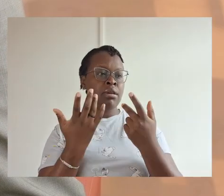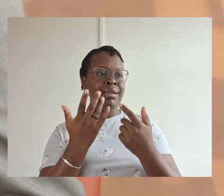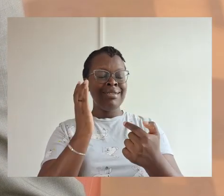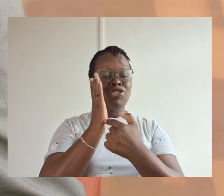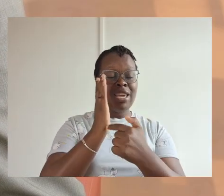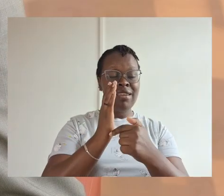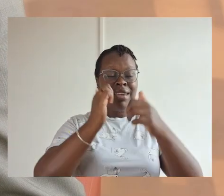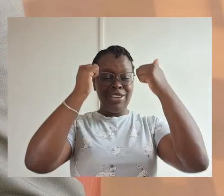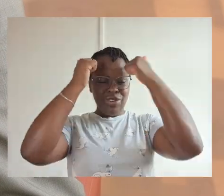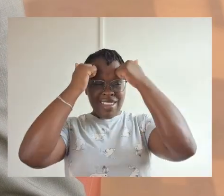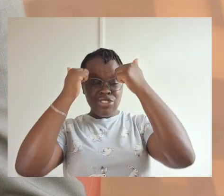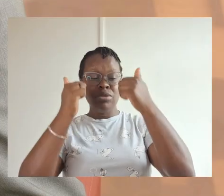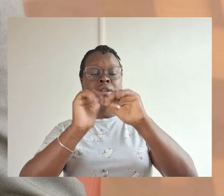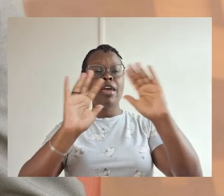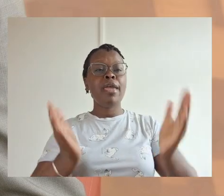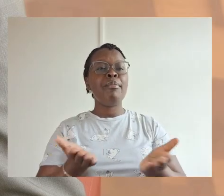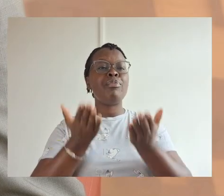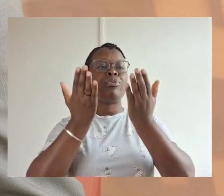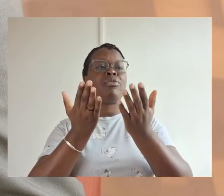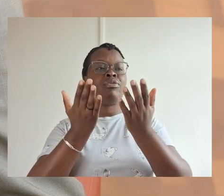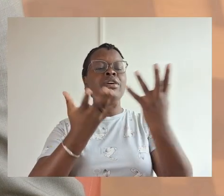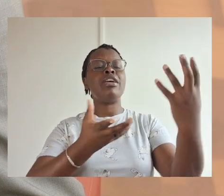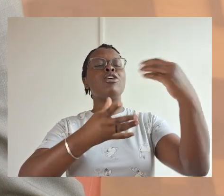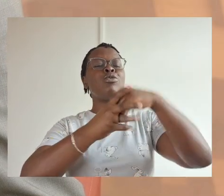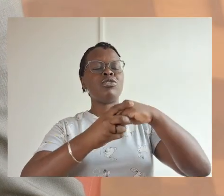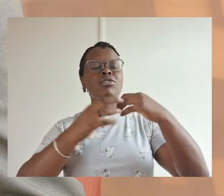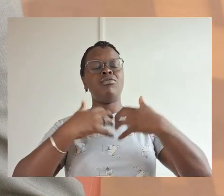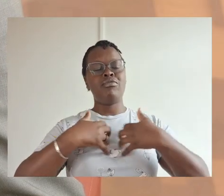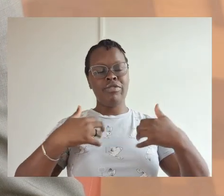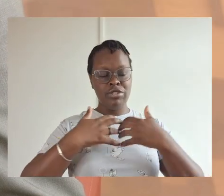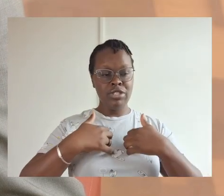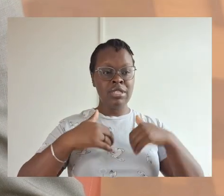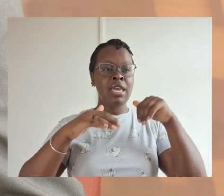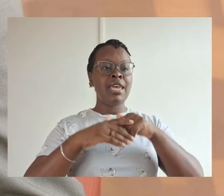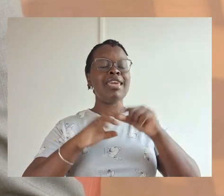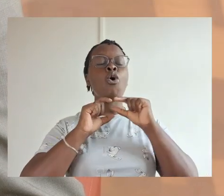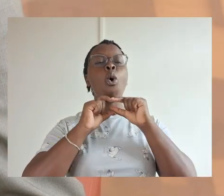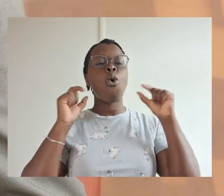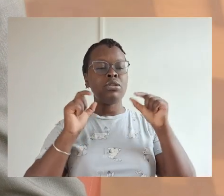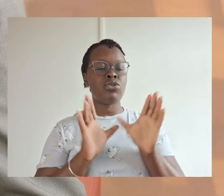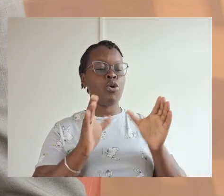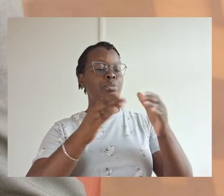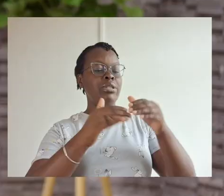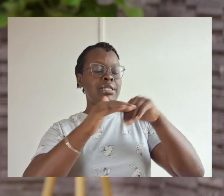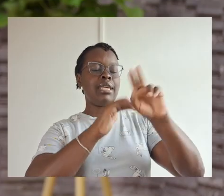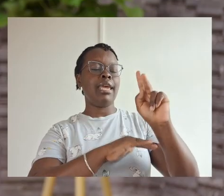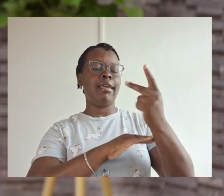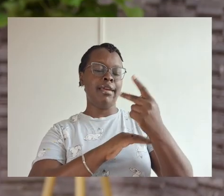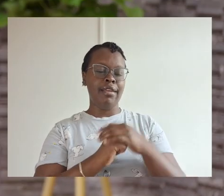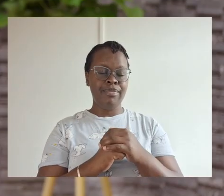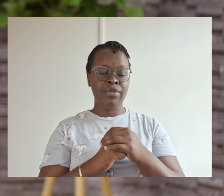tech in education and to improve inclusion of refugees and host communities in